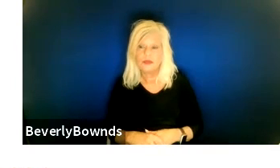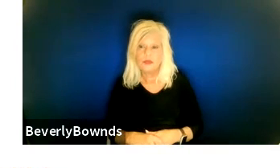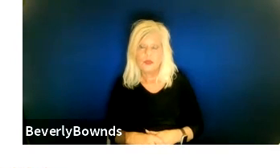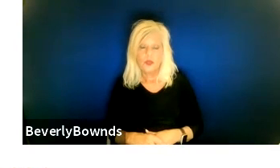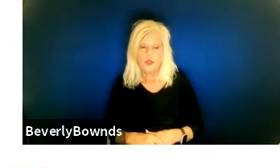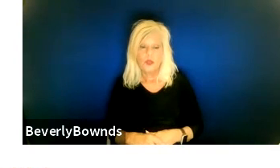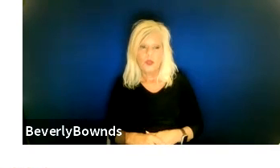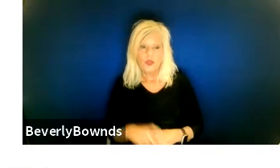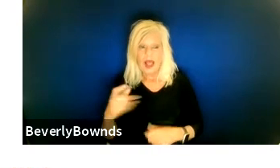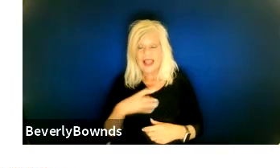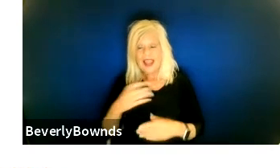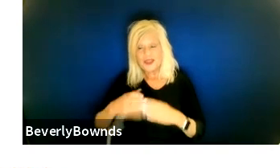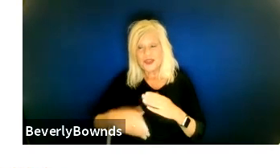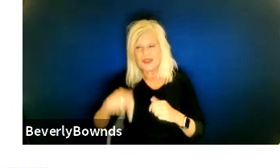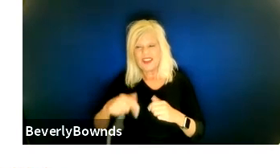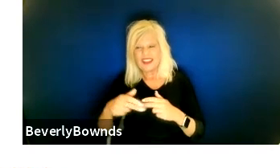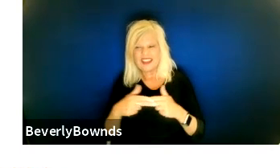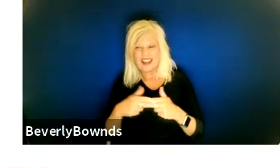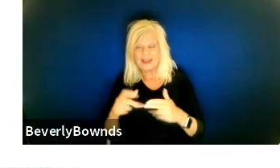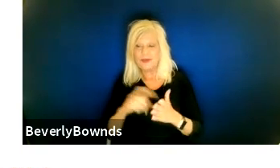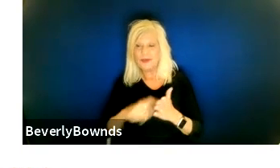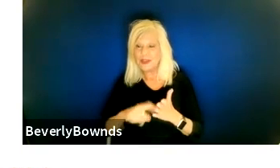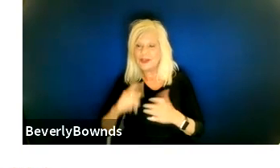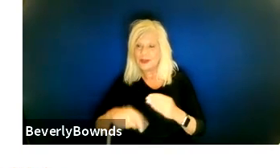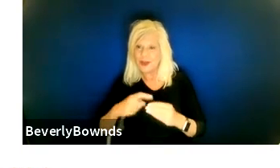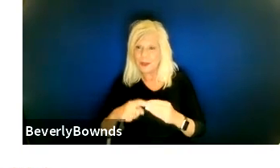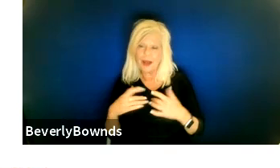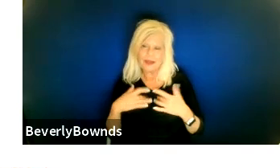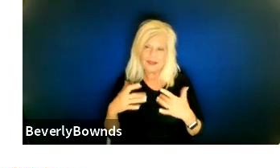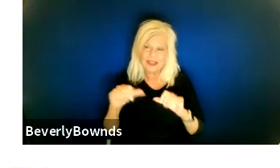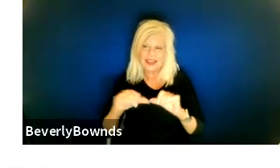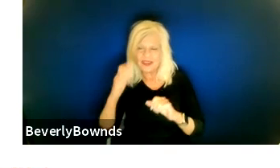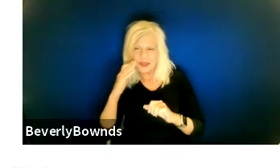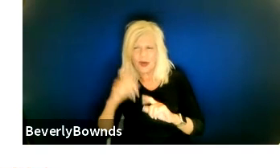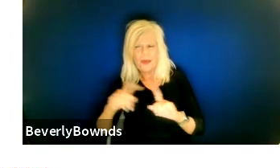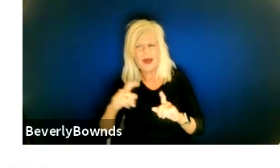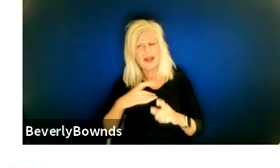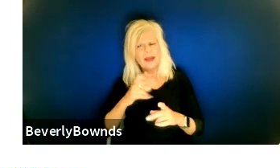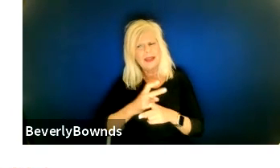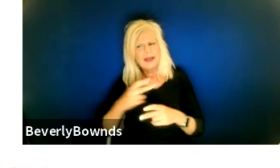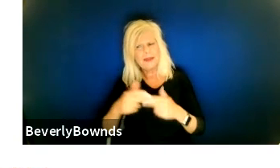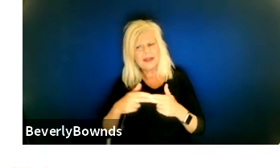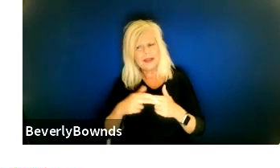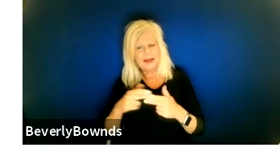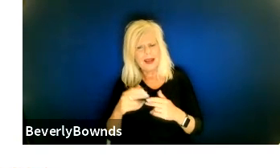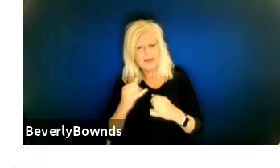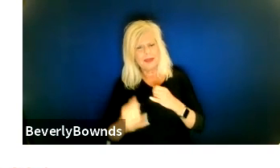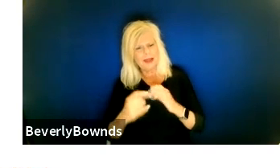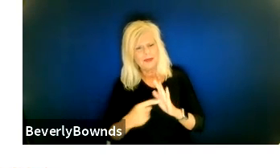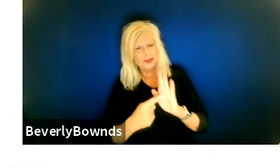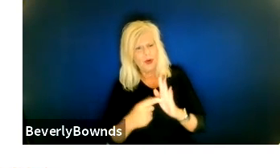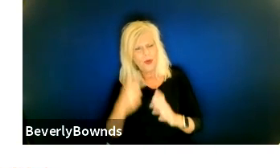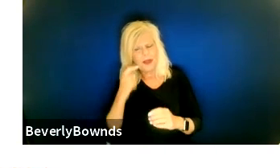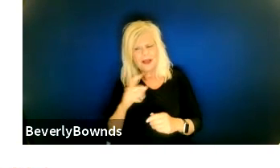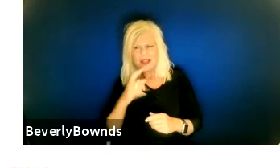And I always like to end with this slide, but research is always about advancing scientific knowledge, but I always like to keep this slide in the back burner because I really